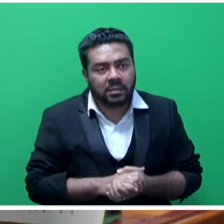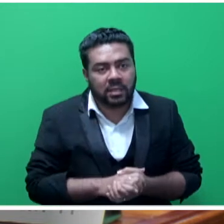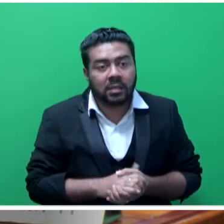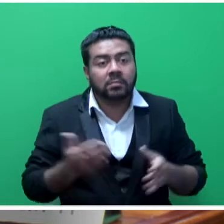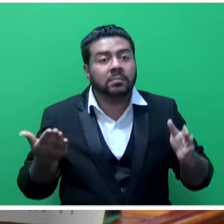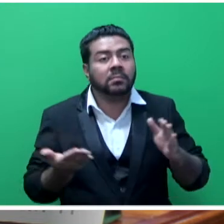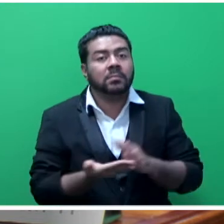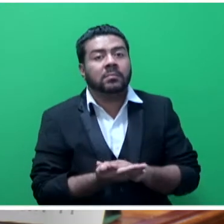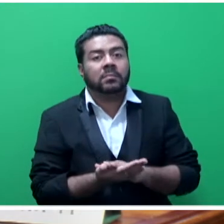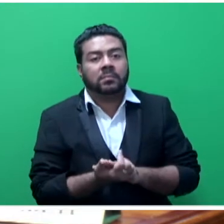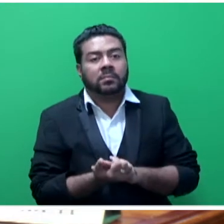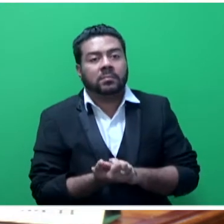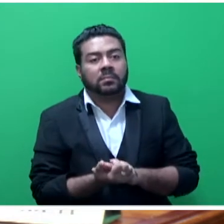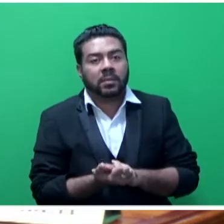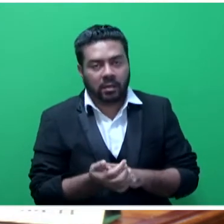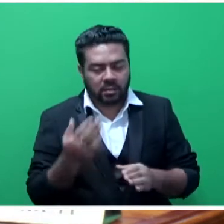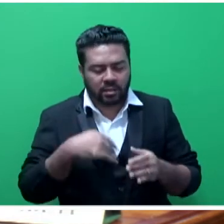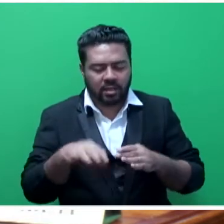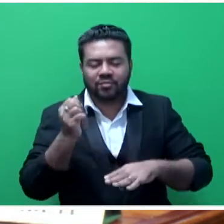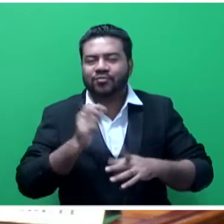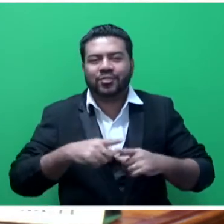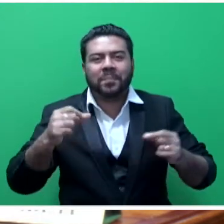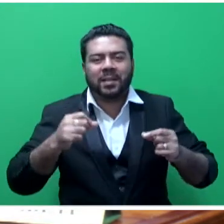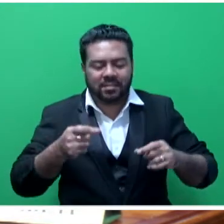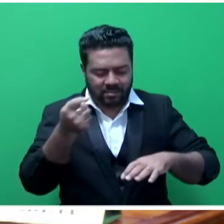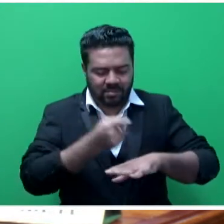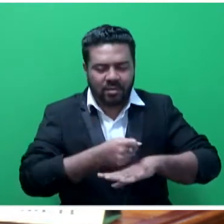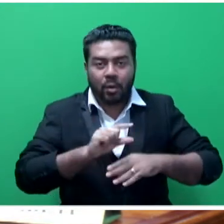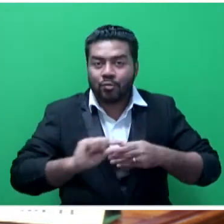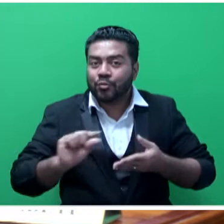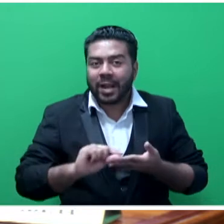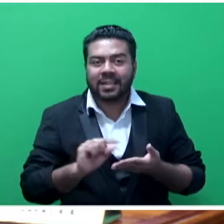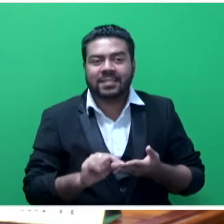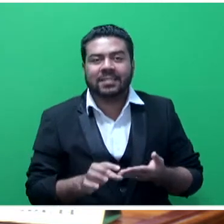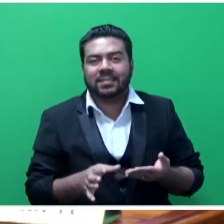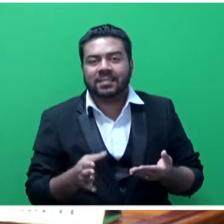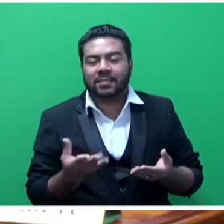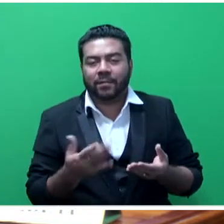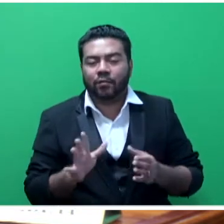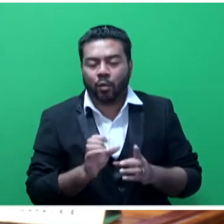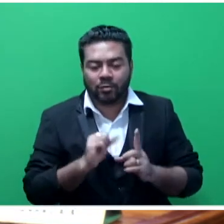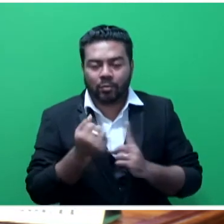the Japan's grant aid for the economic and social development program